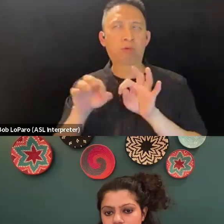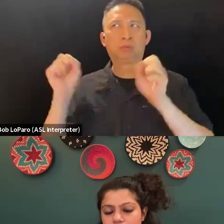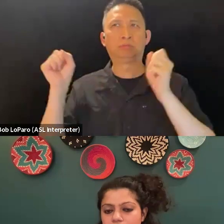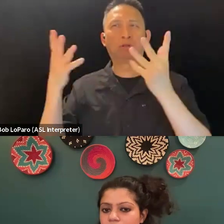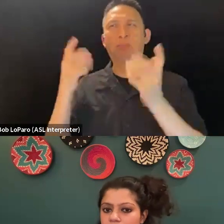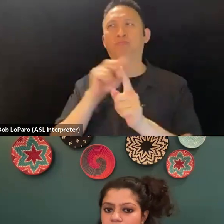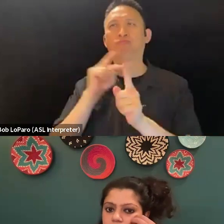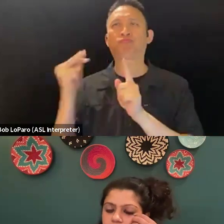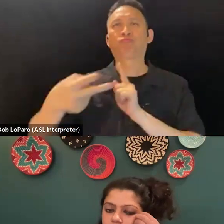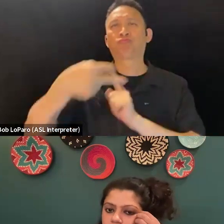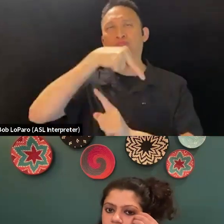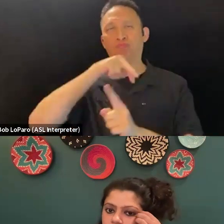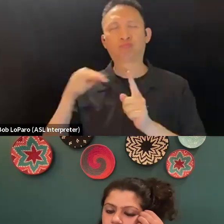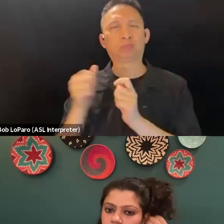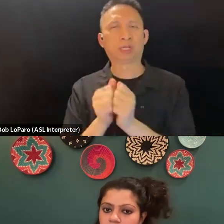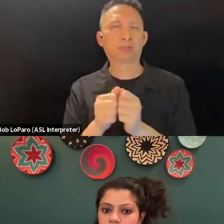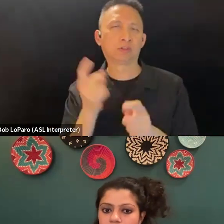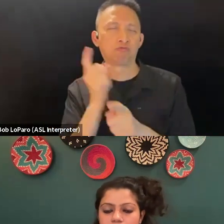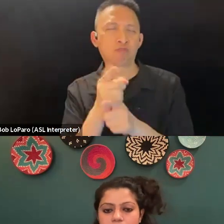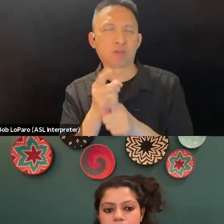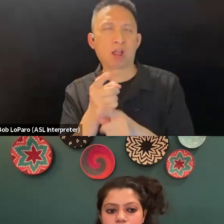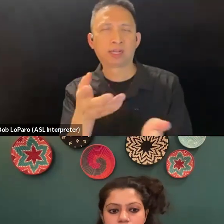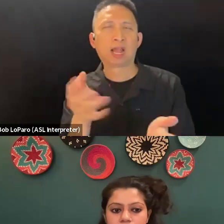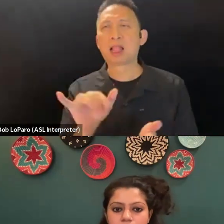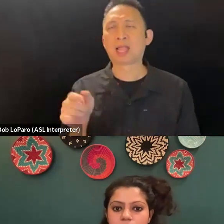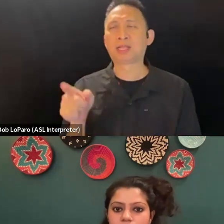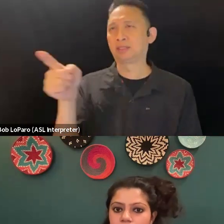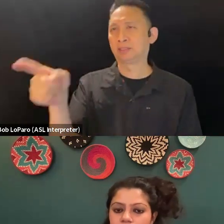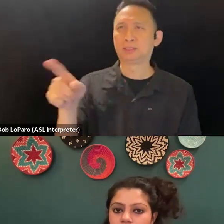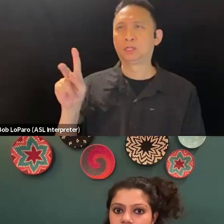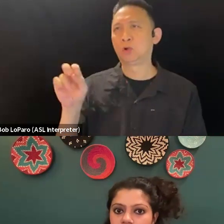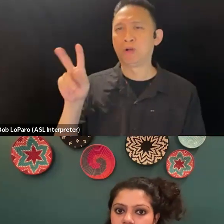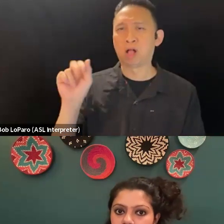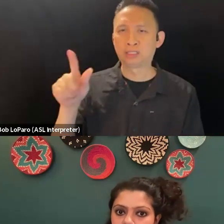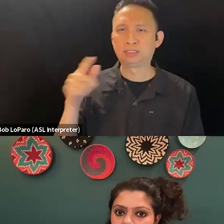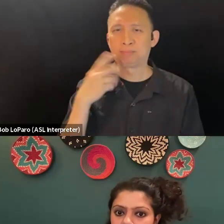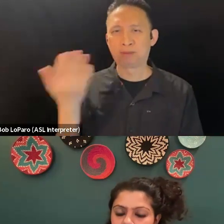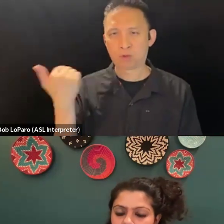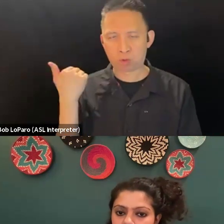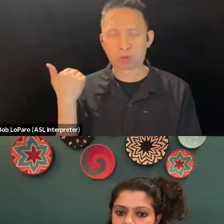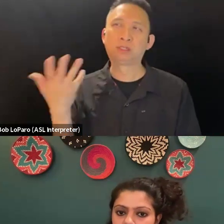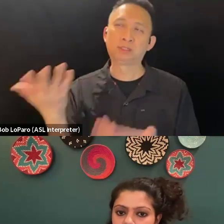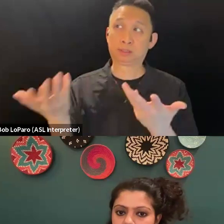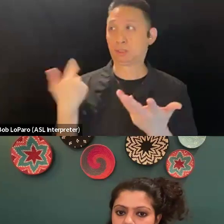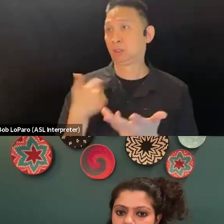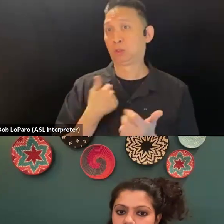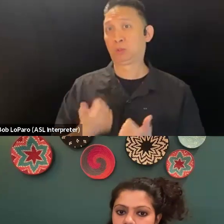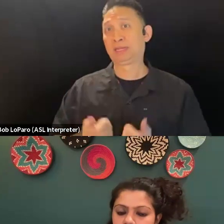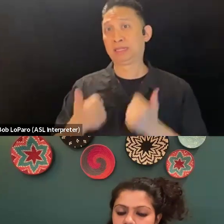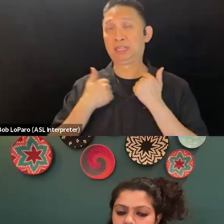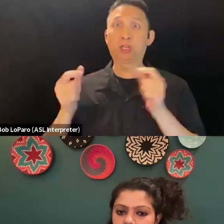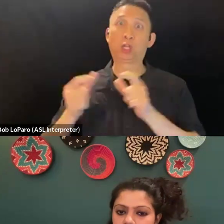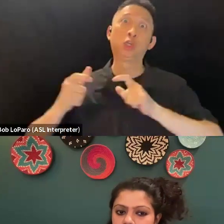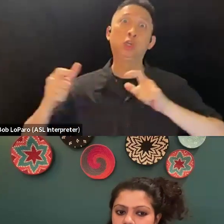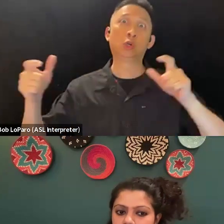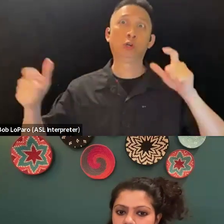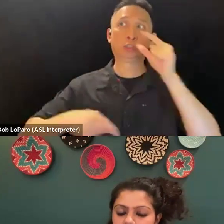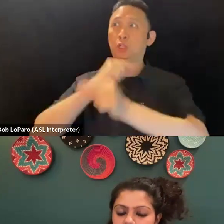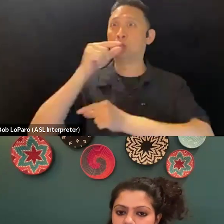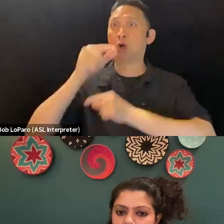at a later stage. And I found it very kind of important for it. Like there was that whole IDA